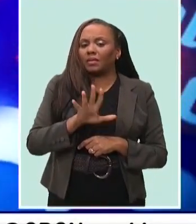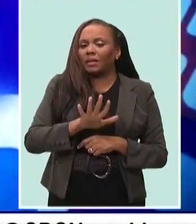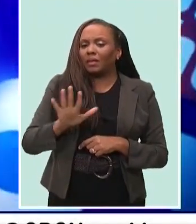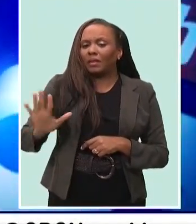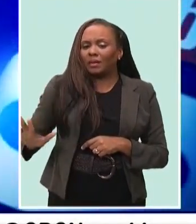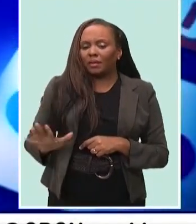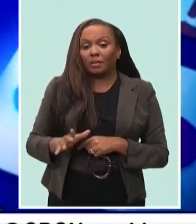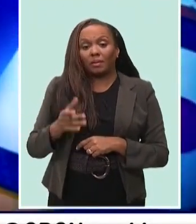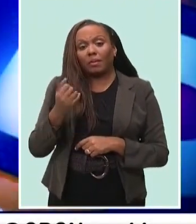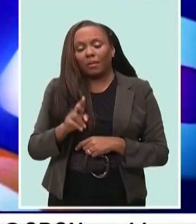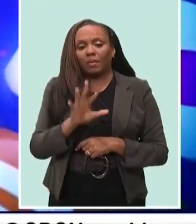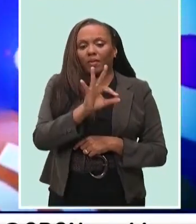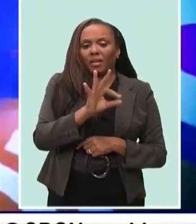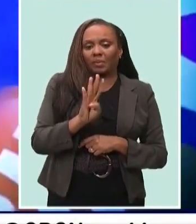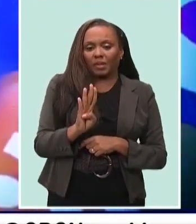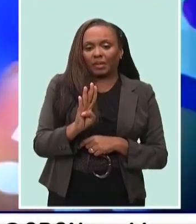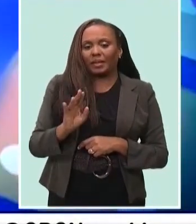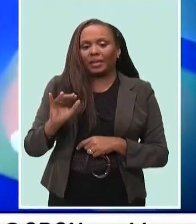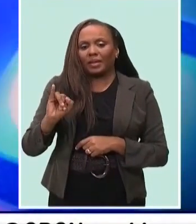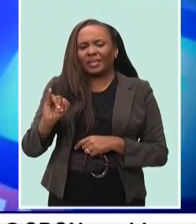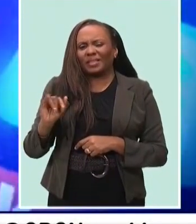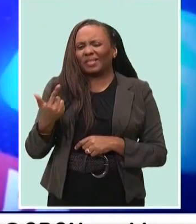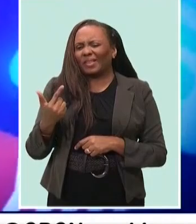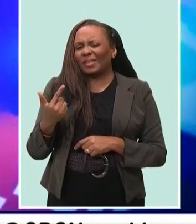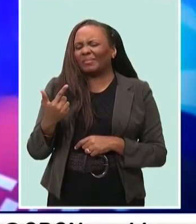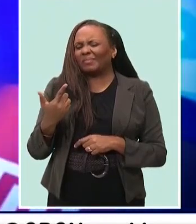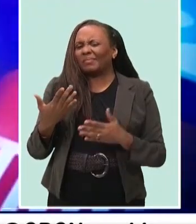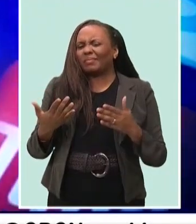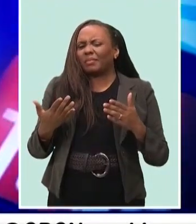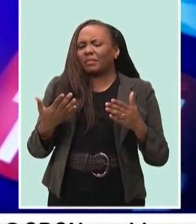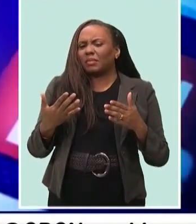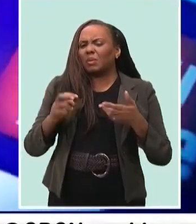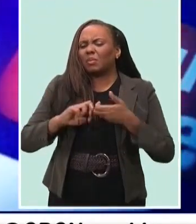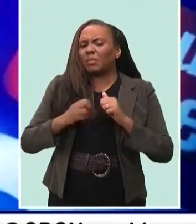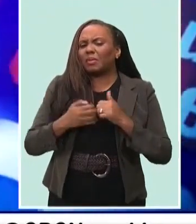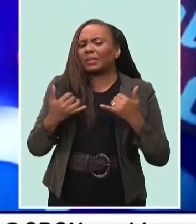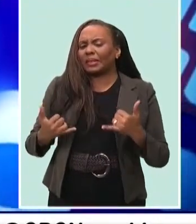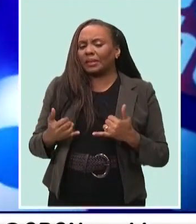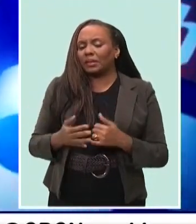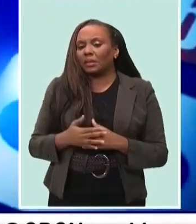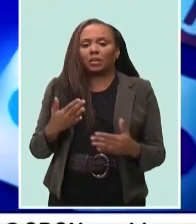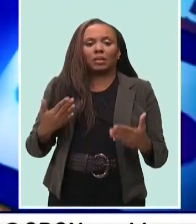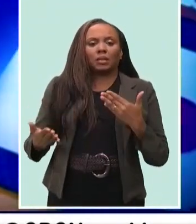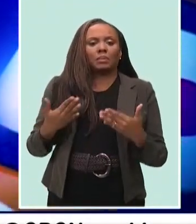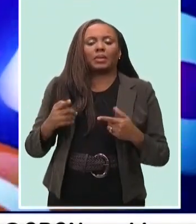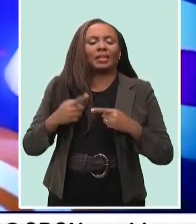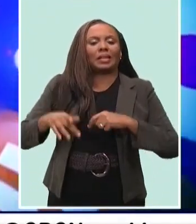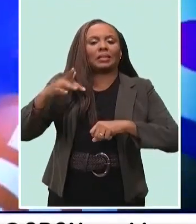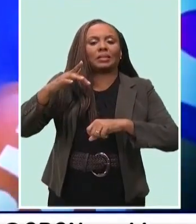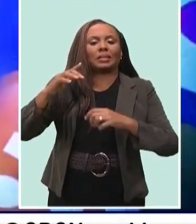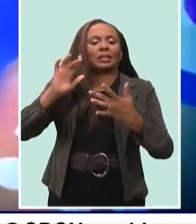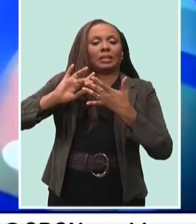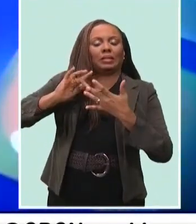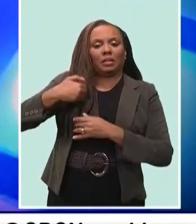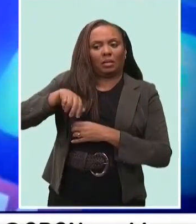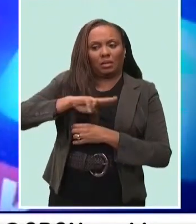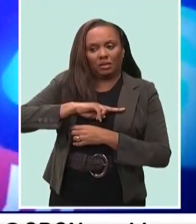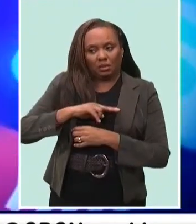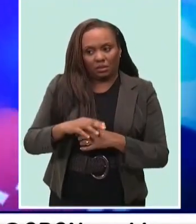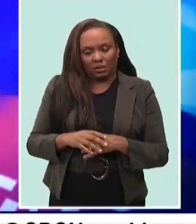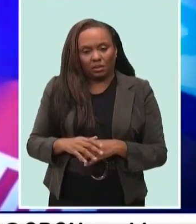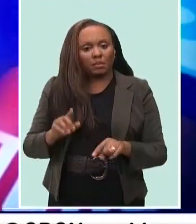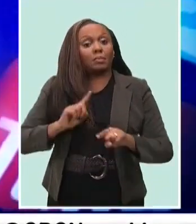233-7555. However, Facebook and Instagram have been having some technical issues today. You may not be able to reach us there. However, you can